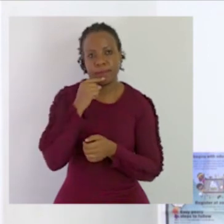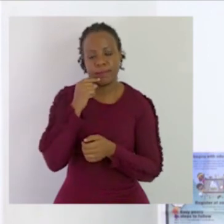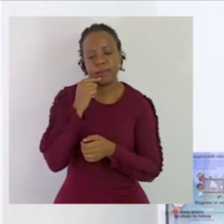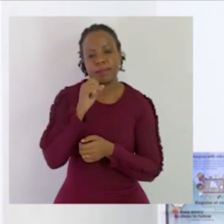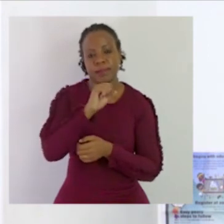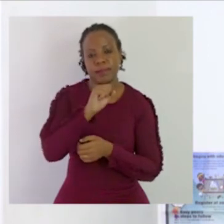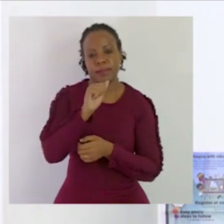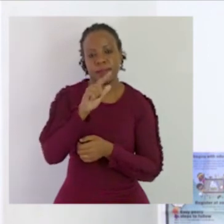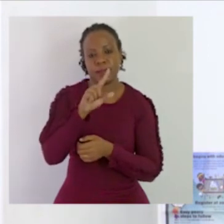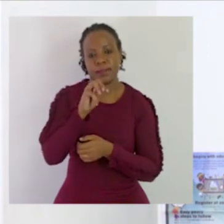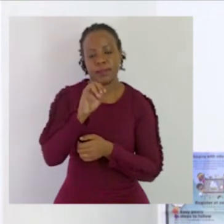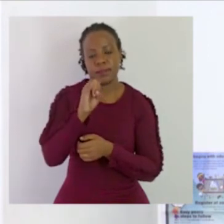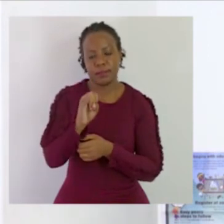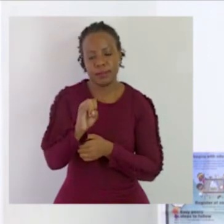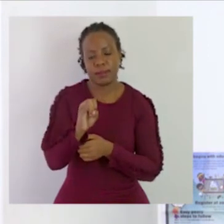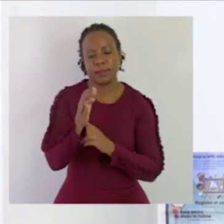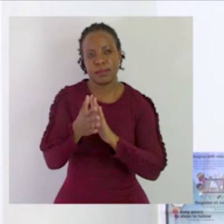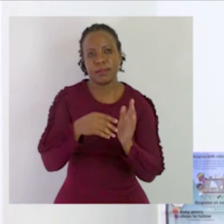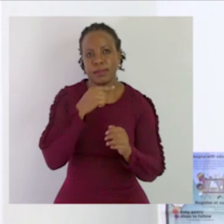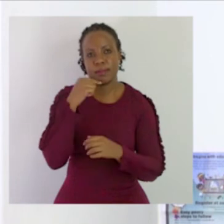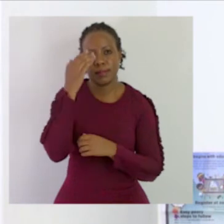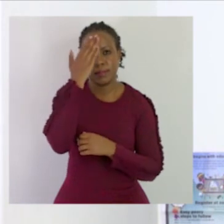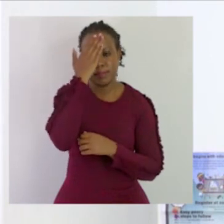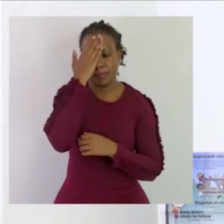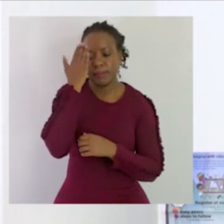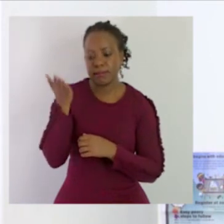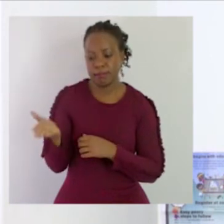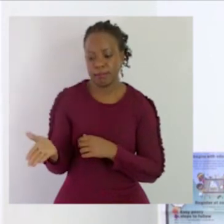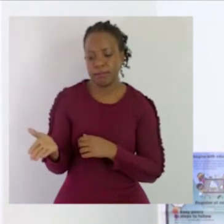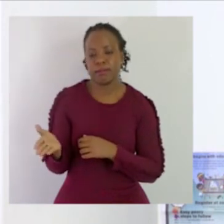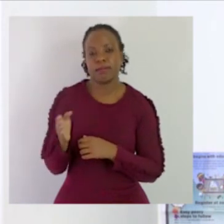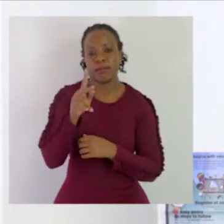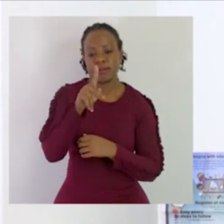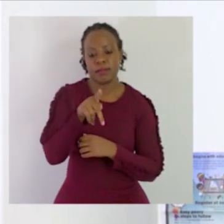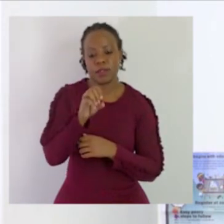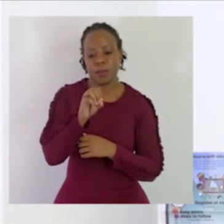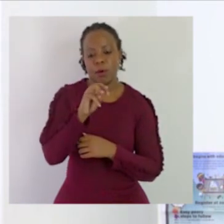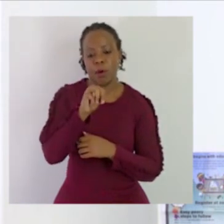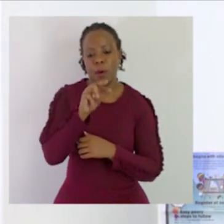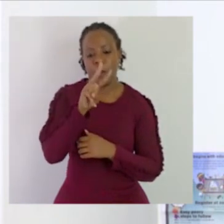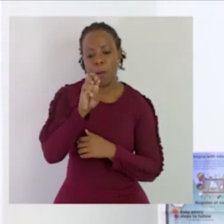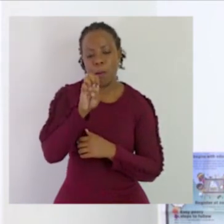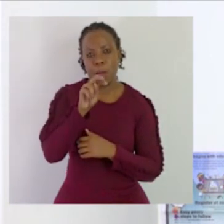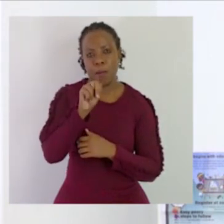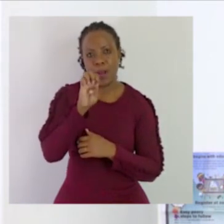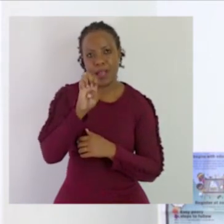Ndoda, and with me here is Pamwene. Let's wave to greet